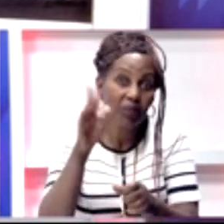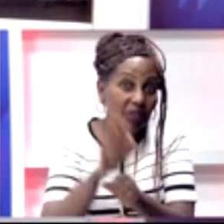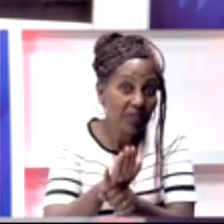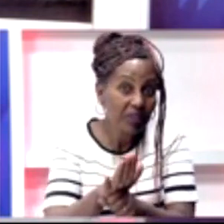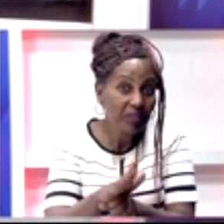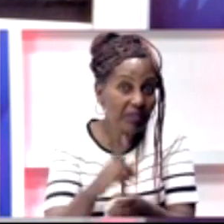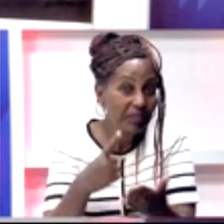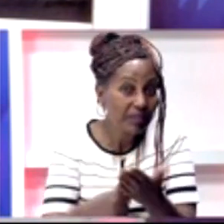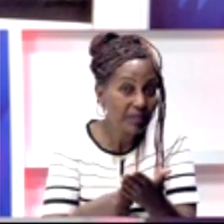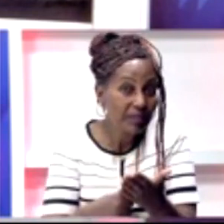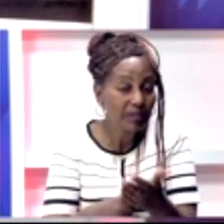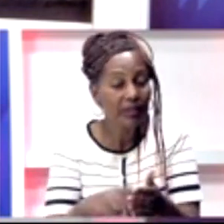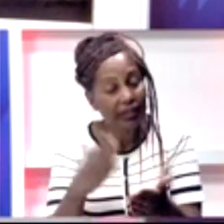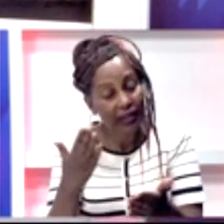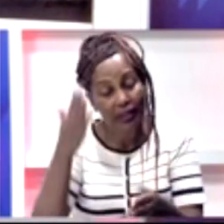are very sure,